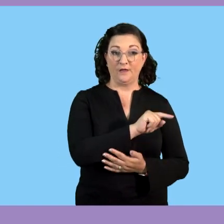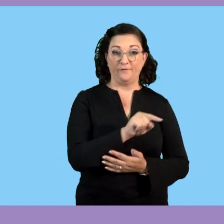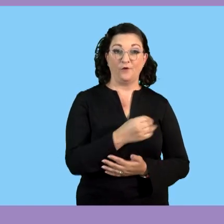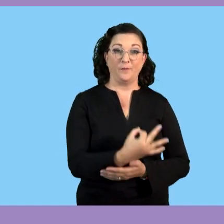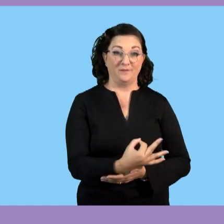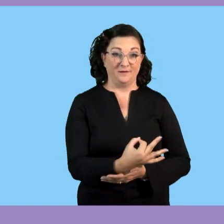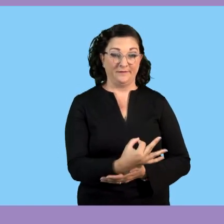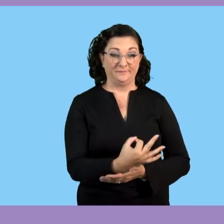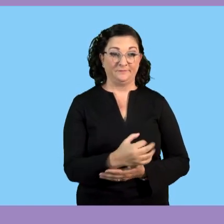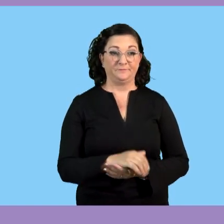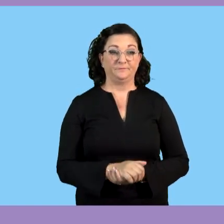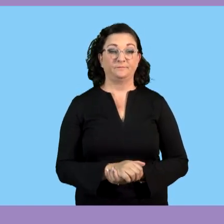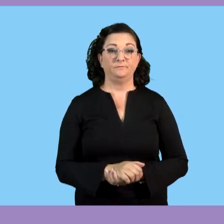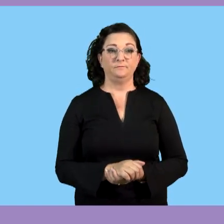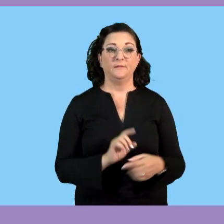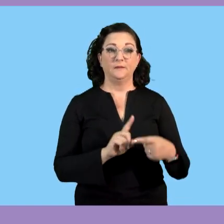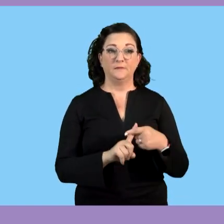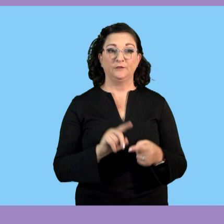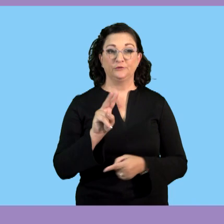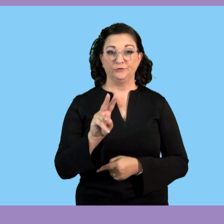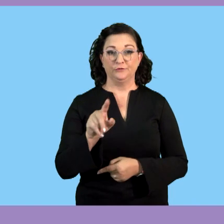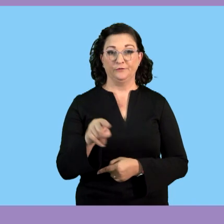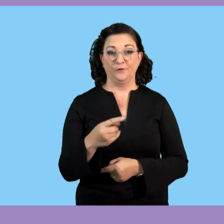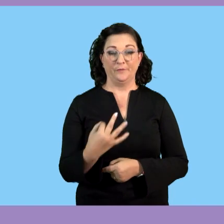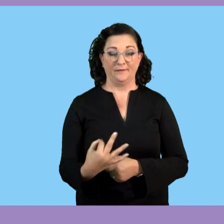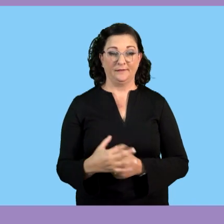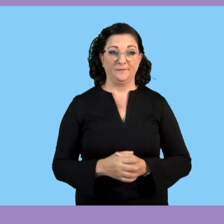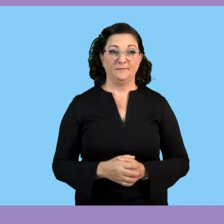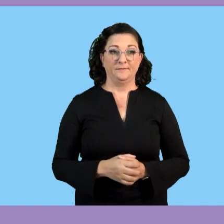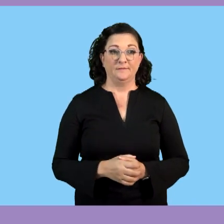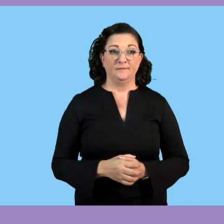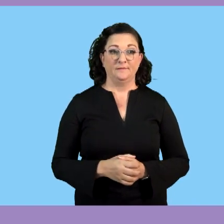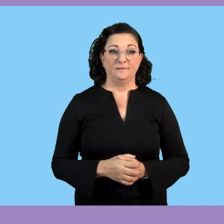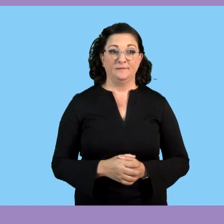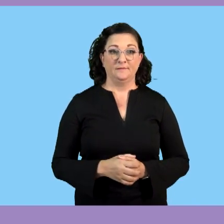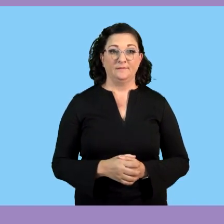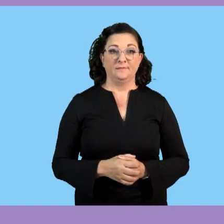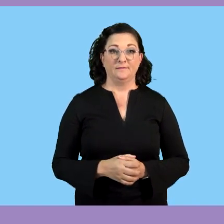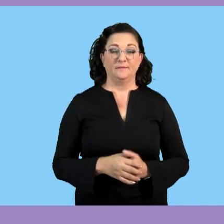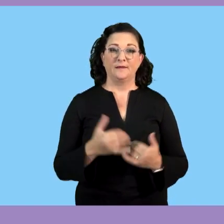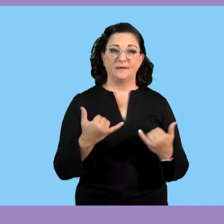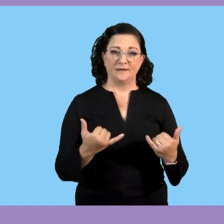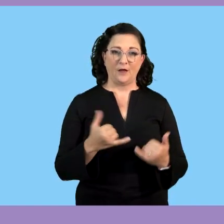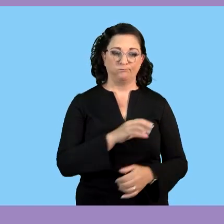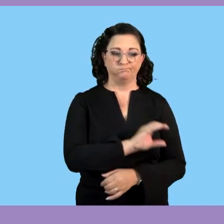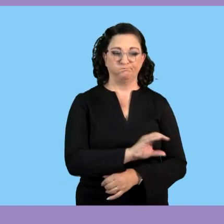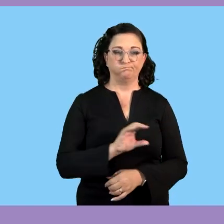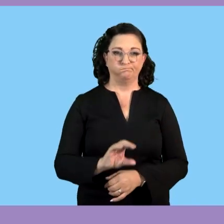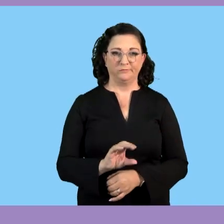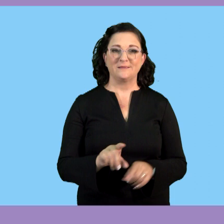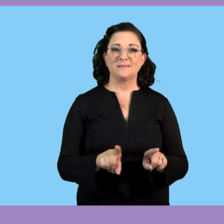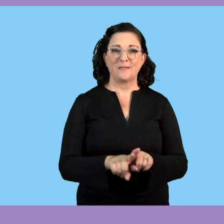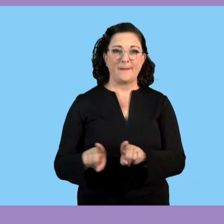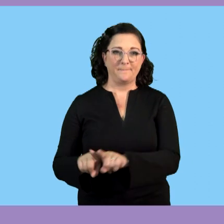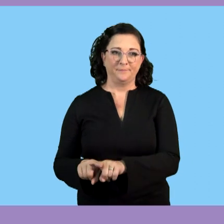out of 3 plus 2 out of 3. Now the denominators are the same, and we